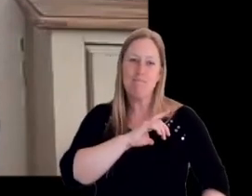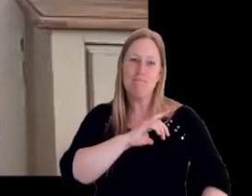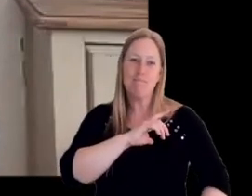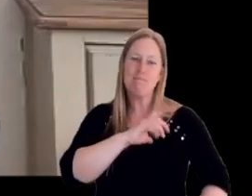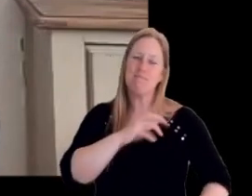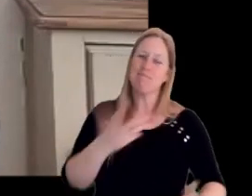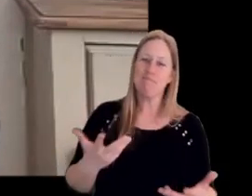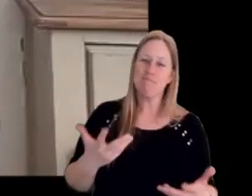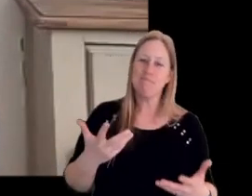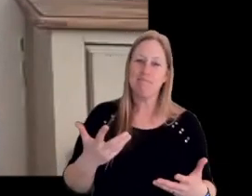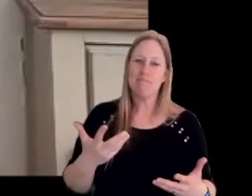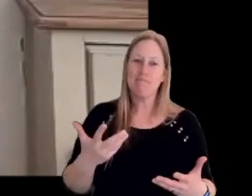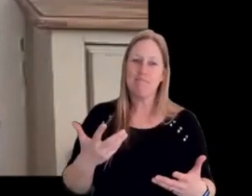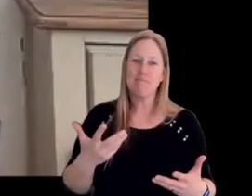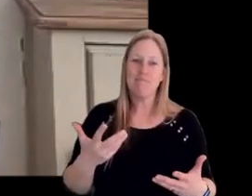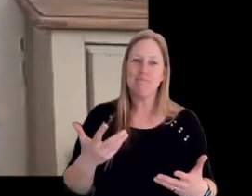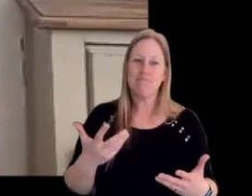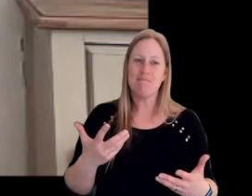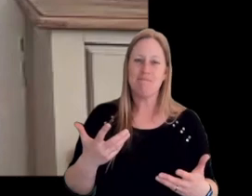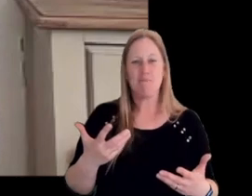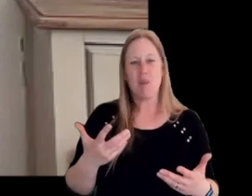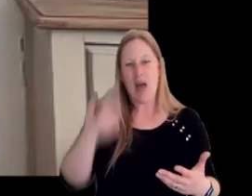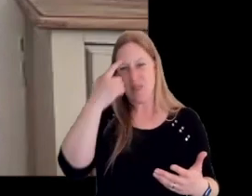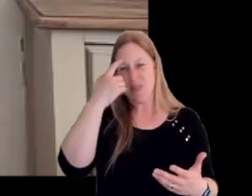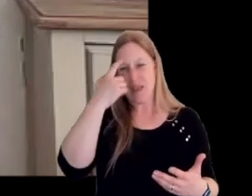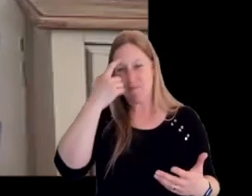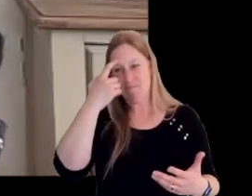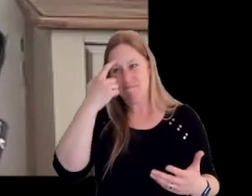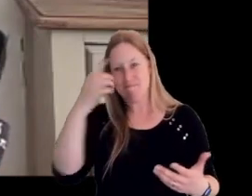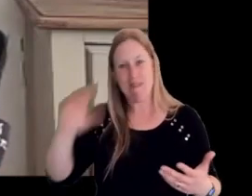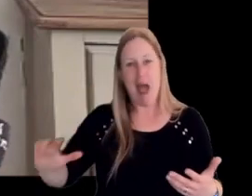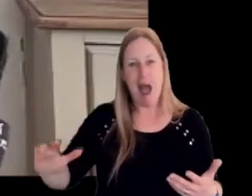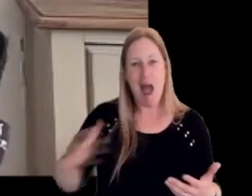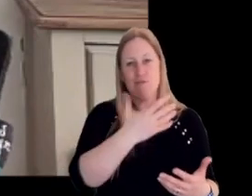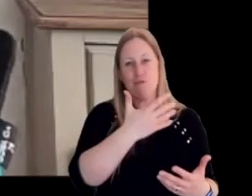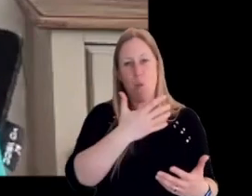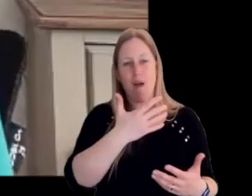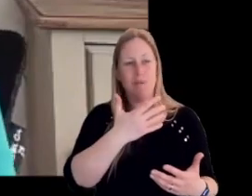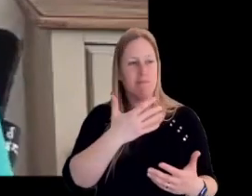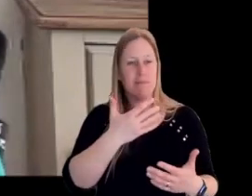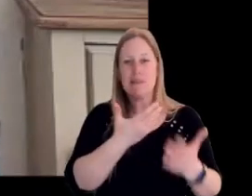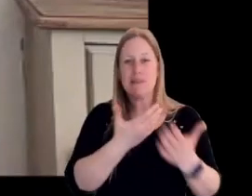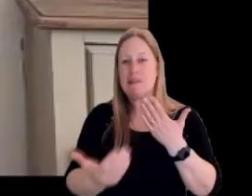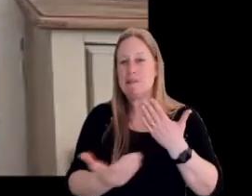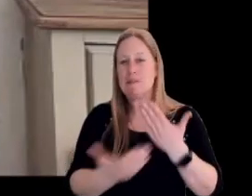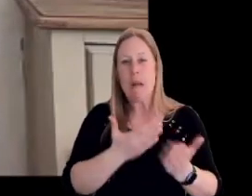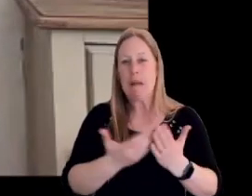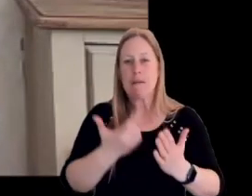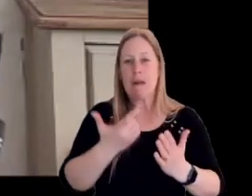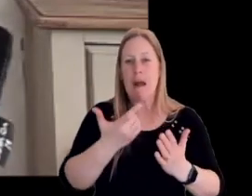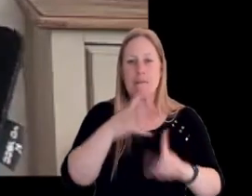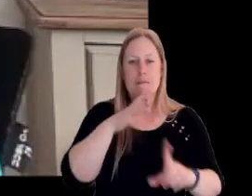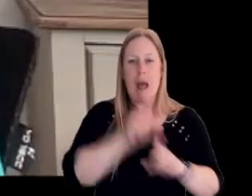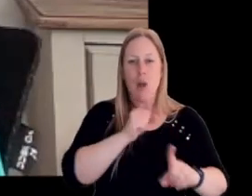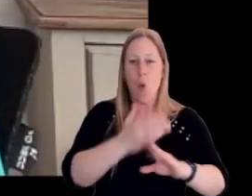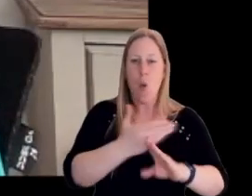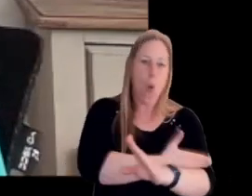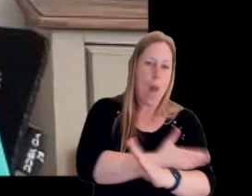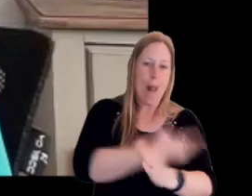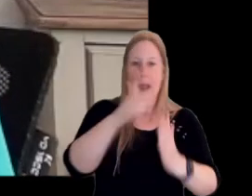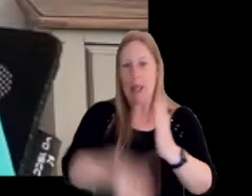think, especially, I don't think it's not, I think maybe everyone, whether late or not late diagnosed, but